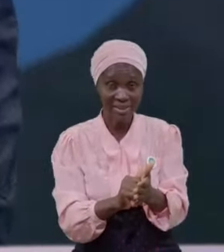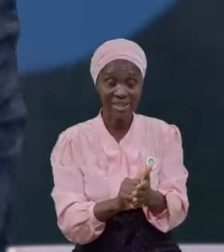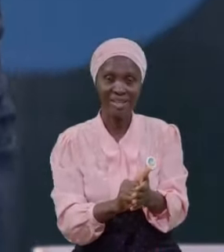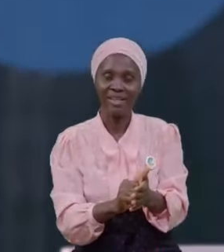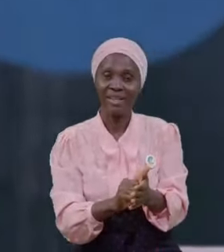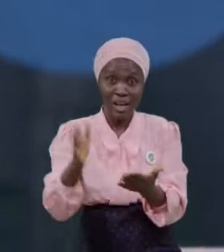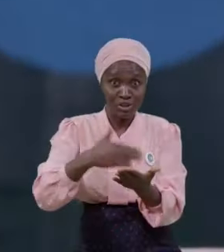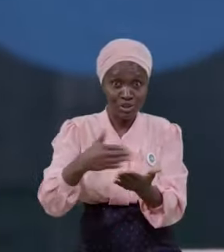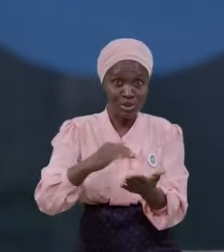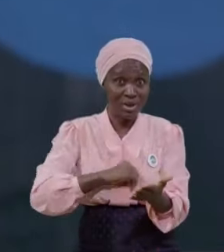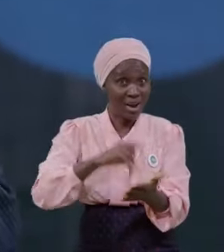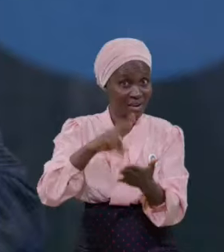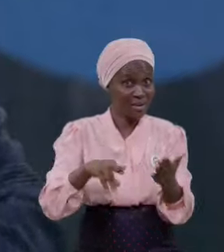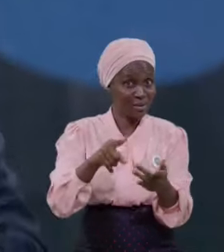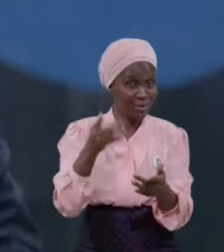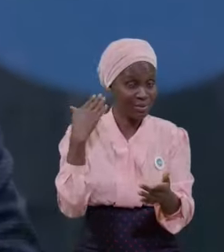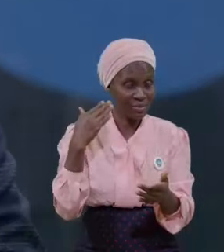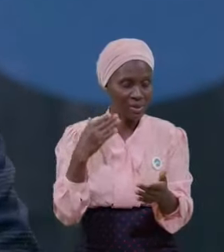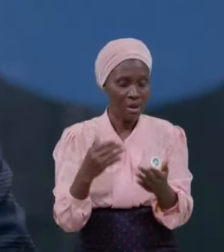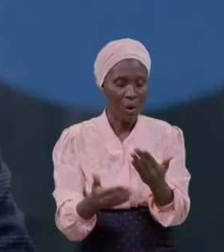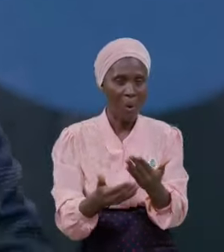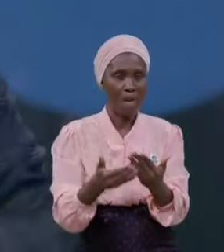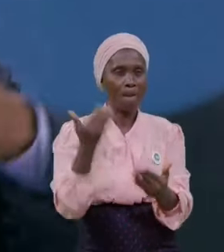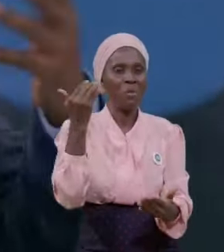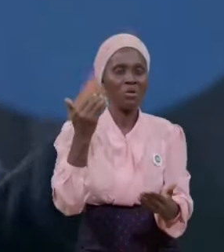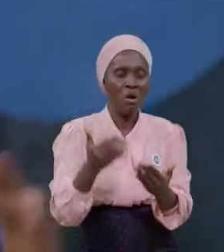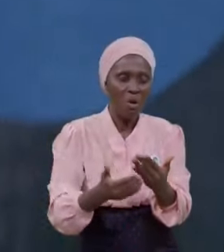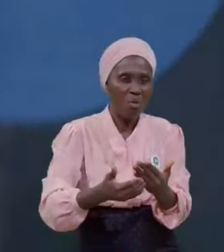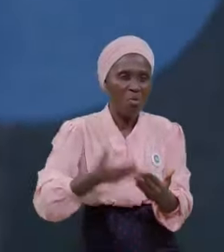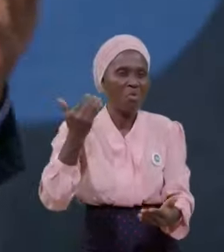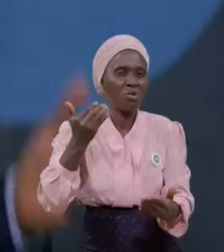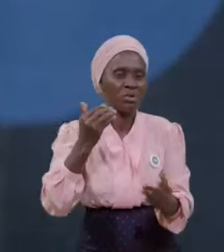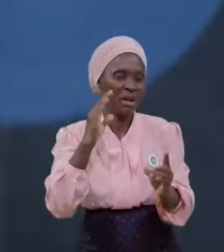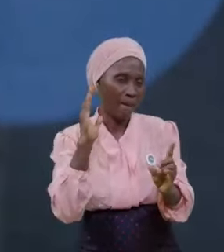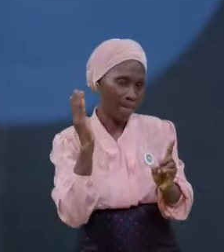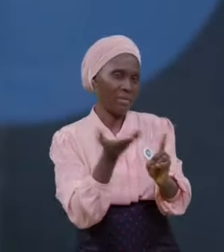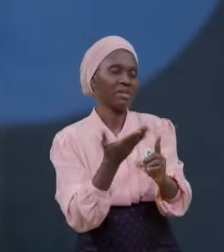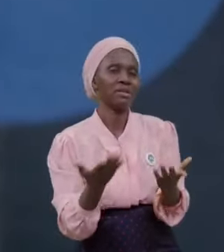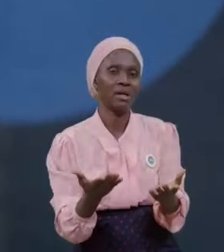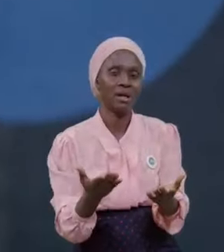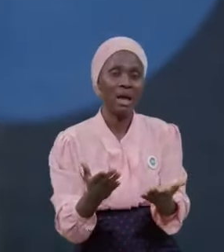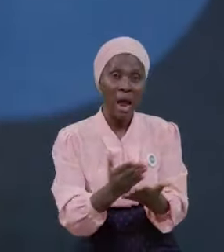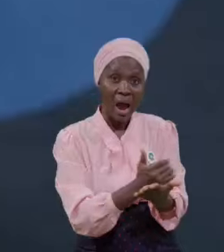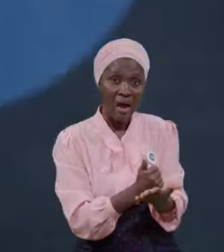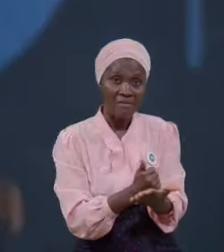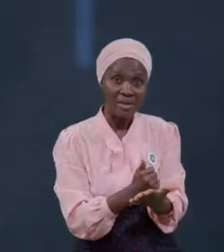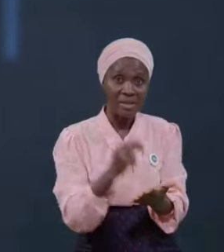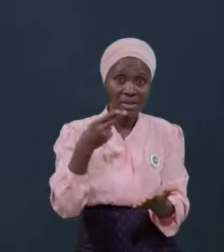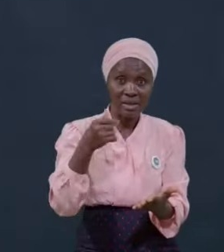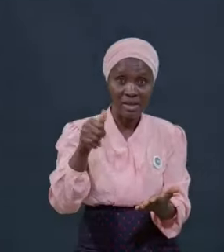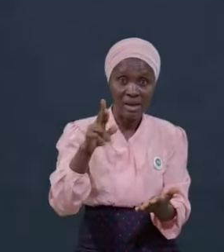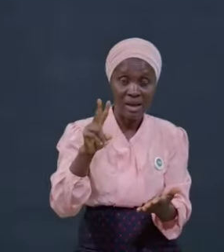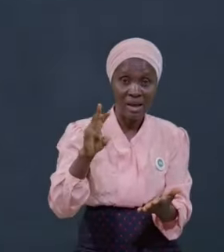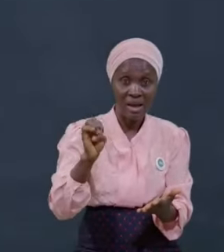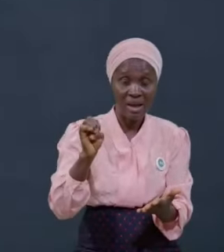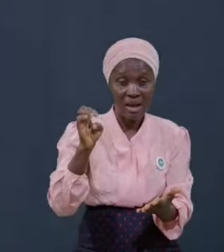persuaded, harvest is past. Crusades will not continue forever and ever. And you have